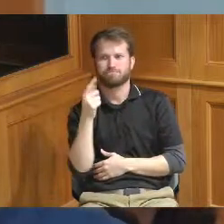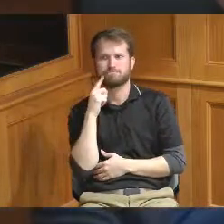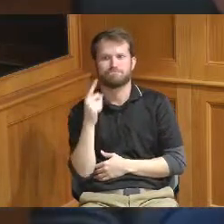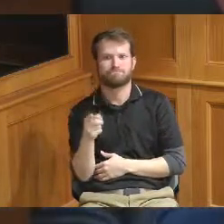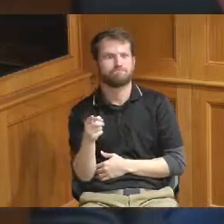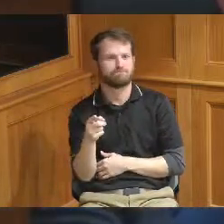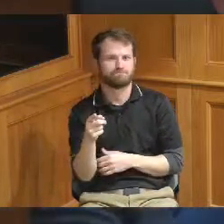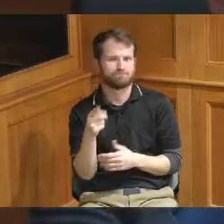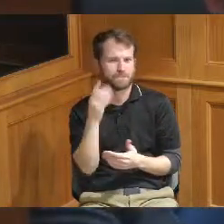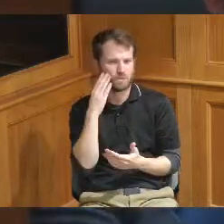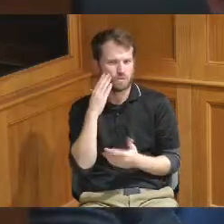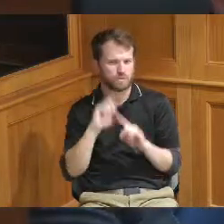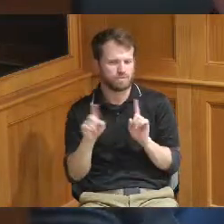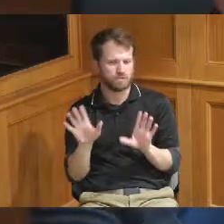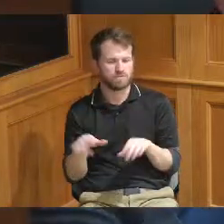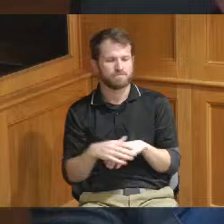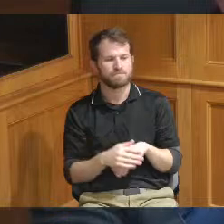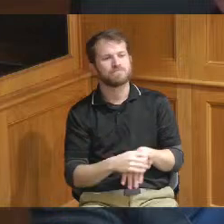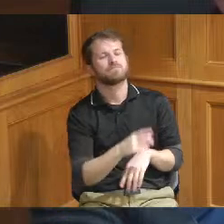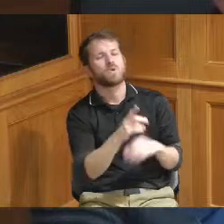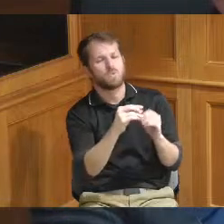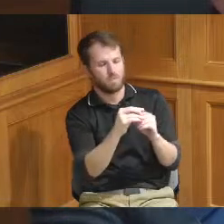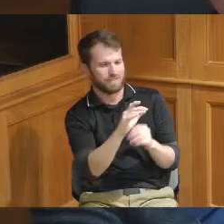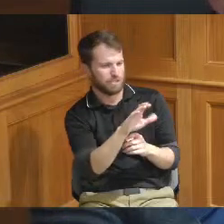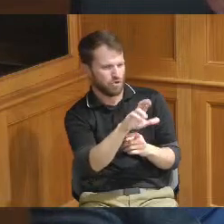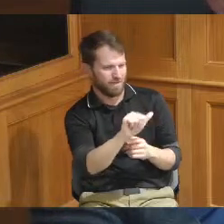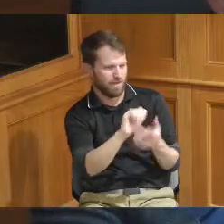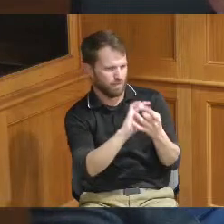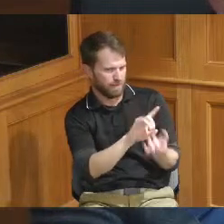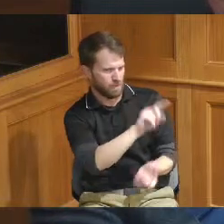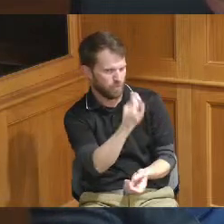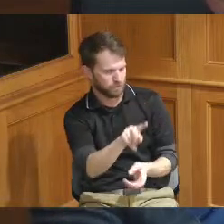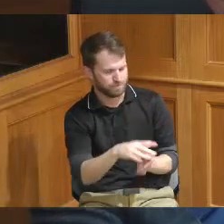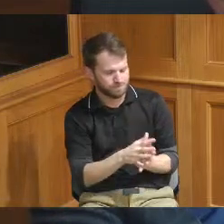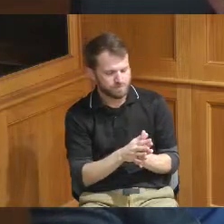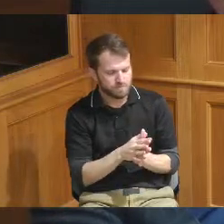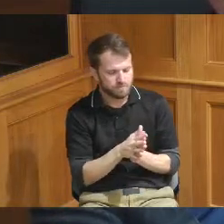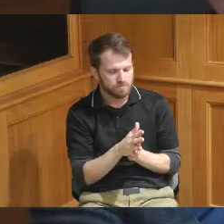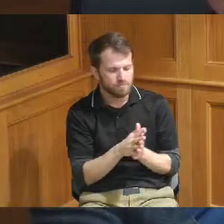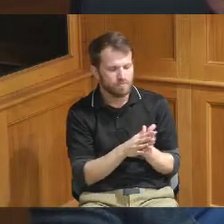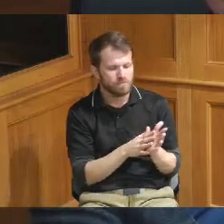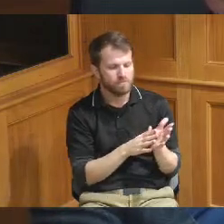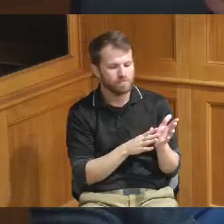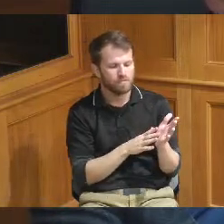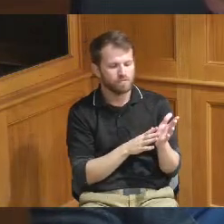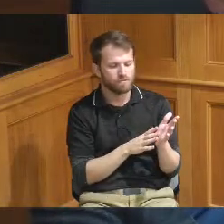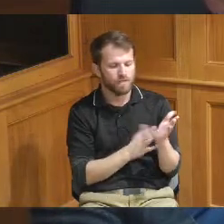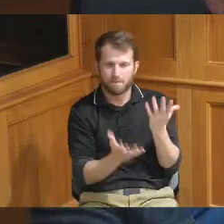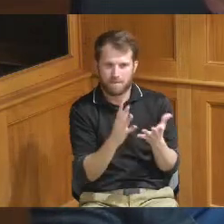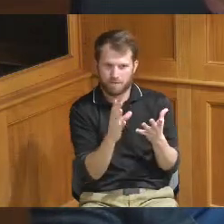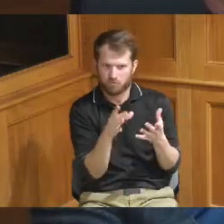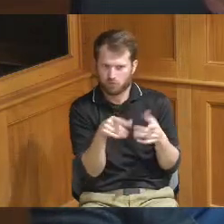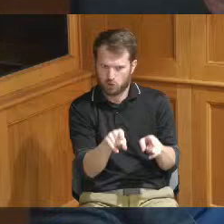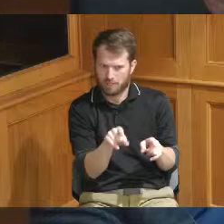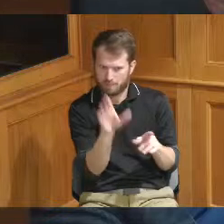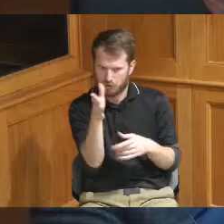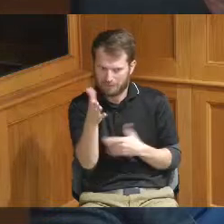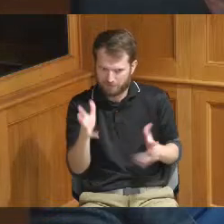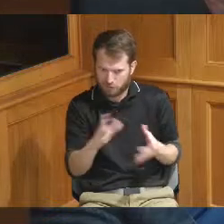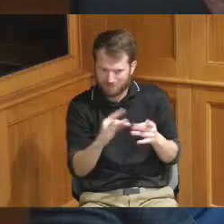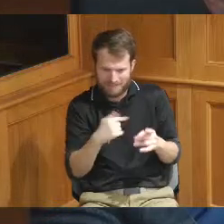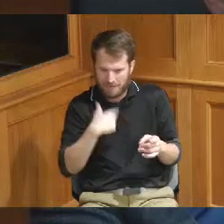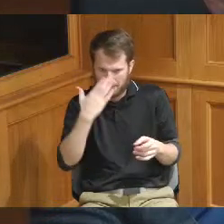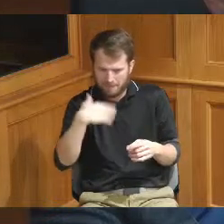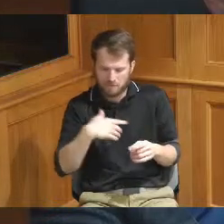one further question related to the CRA. So what was, and maybe you said this in your presentation, I missed it,